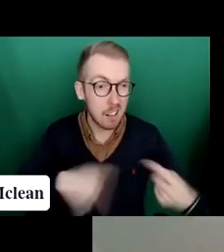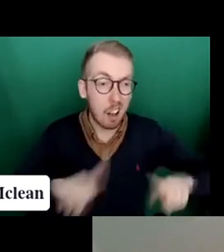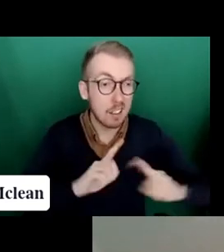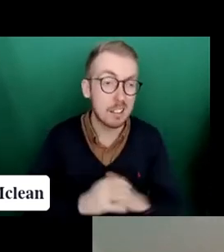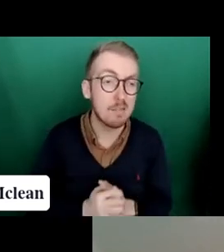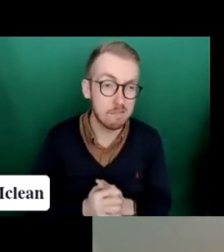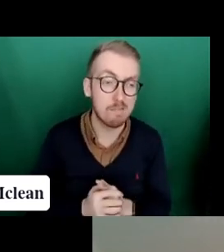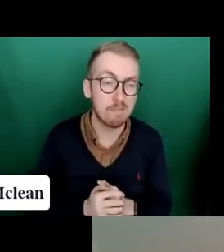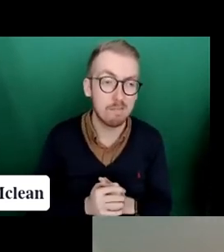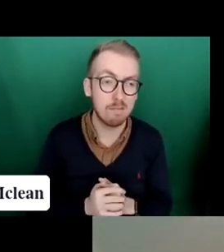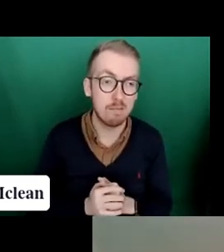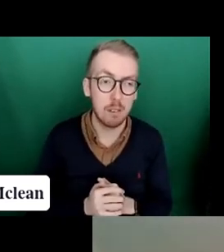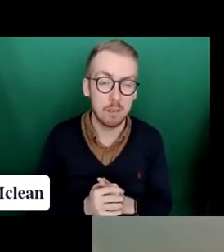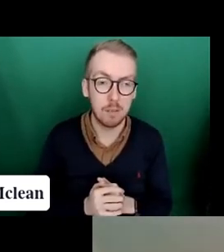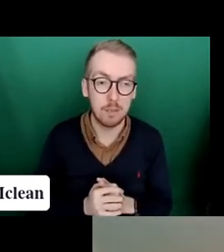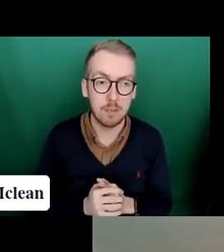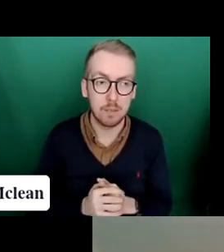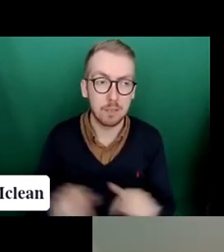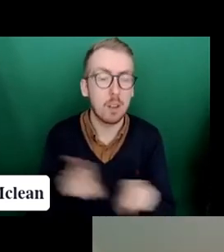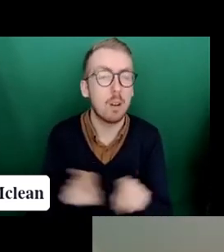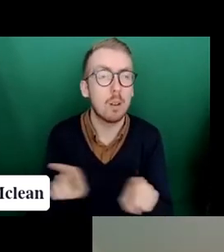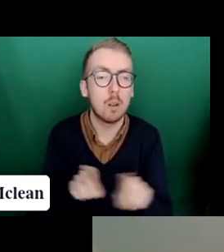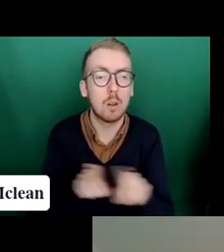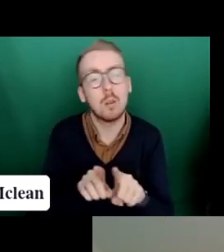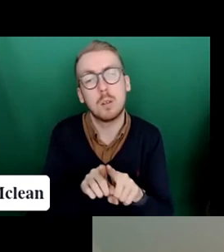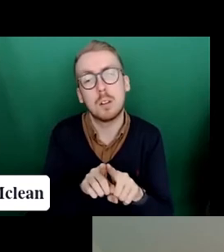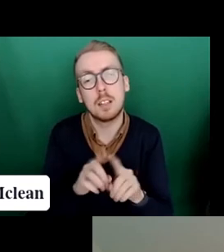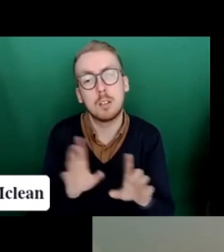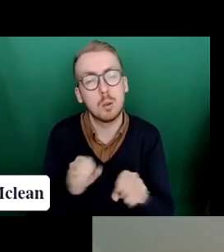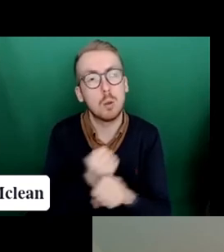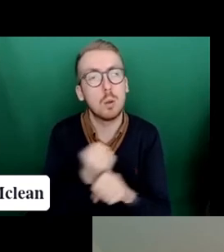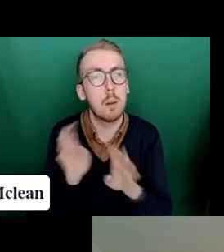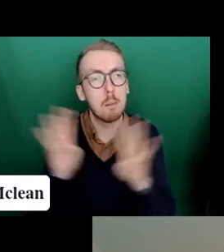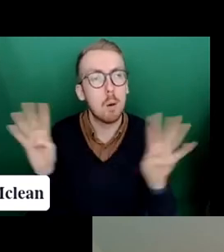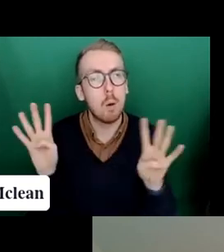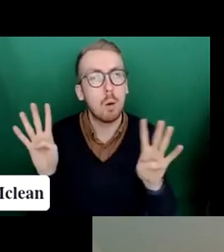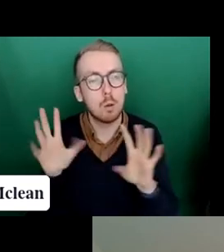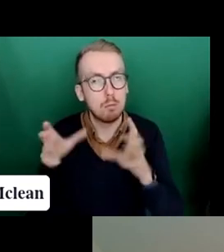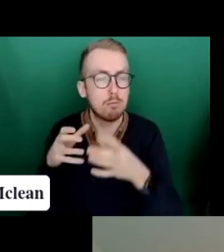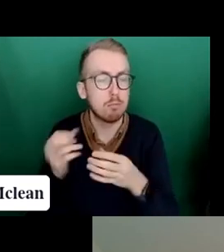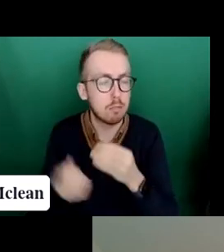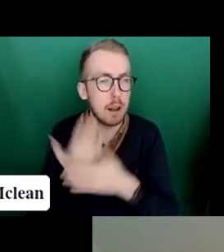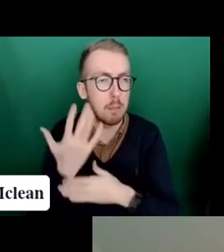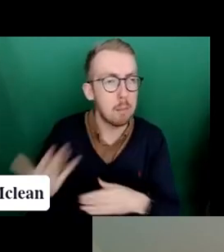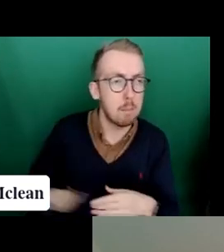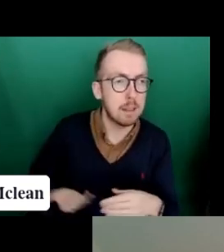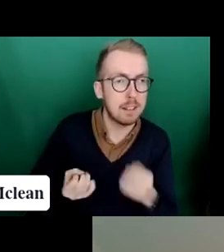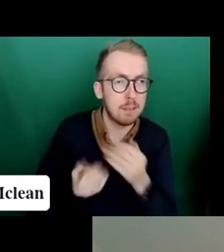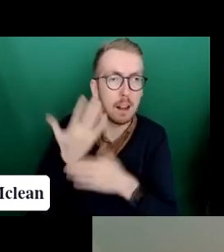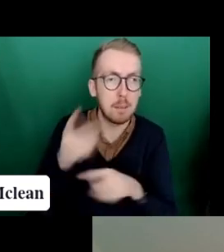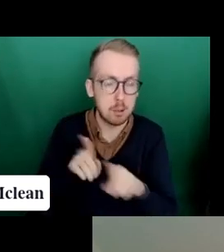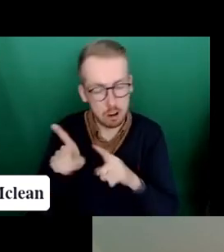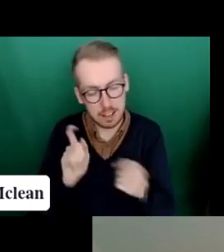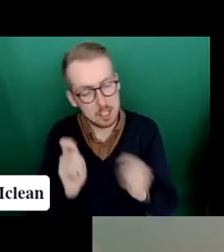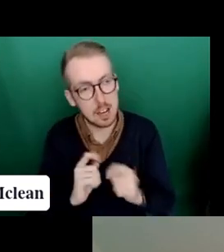At that, and we're trying to do the board development stuff as well, and business development to try and change those